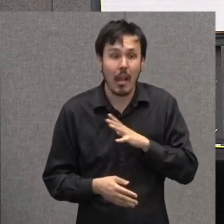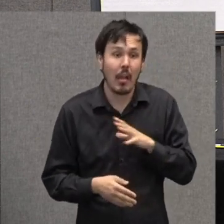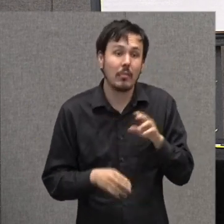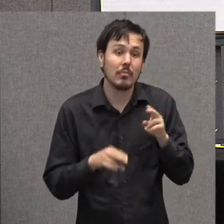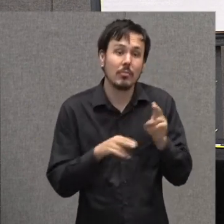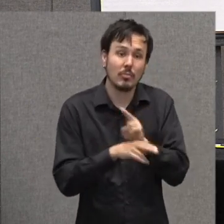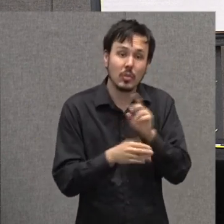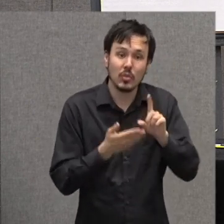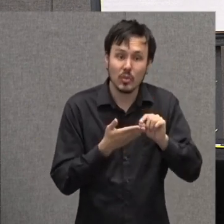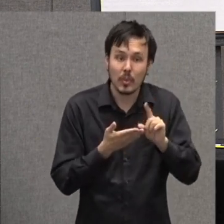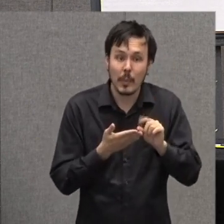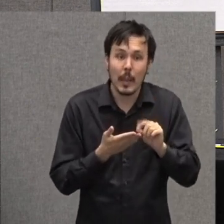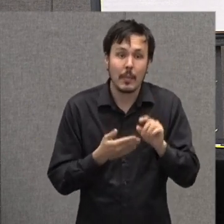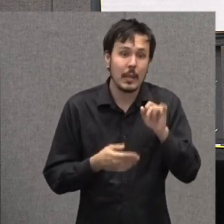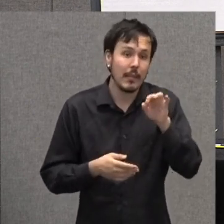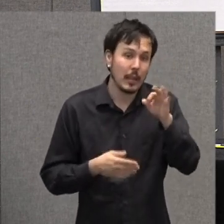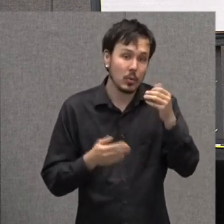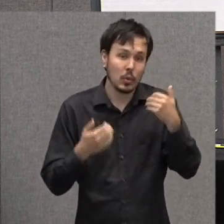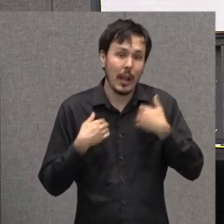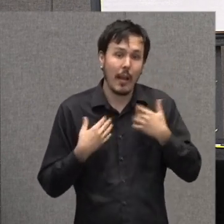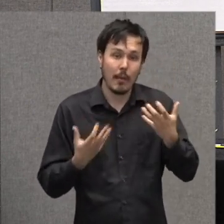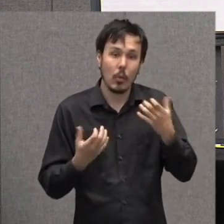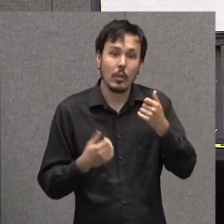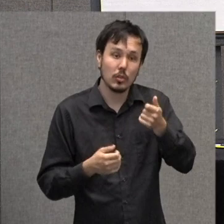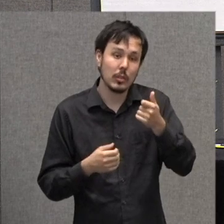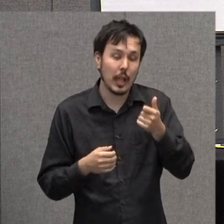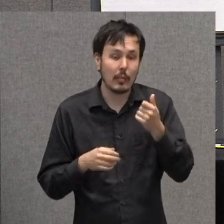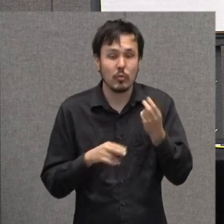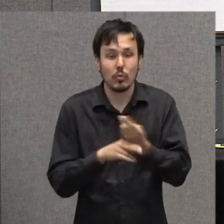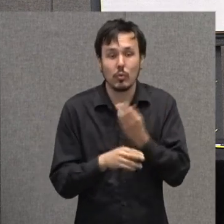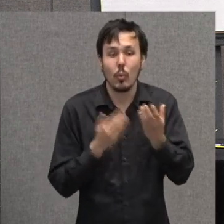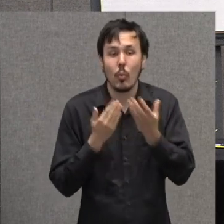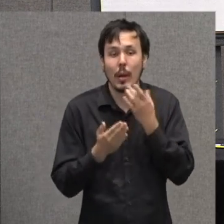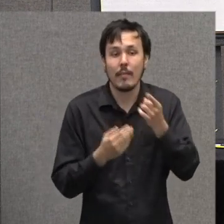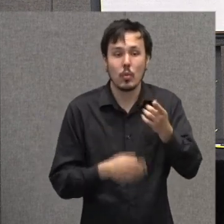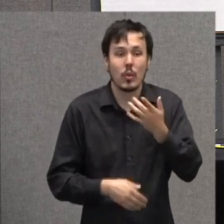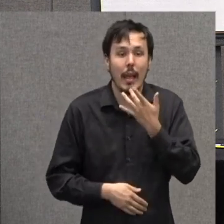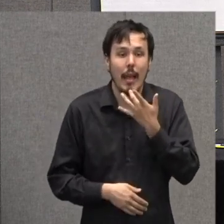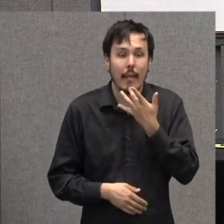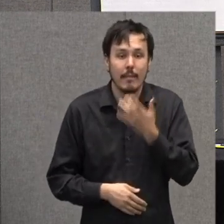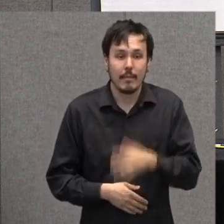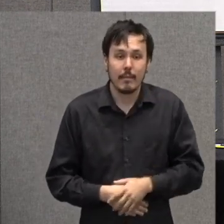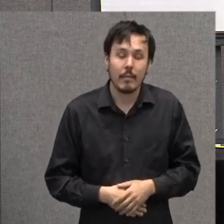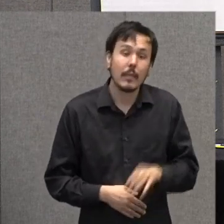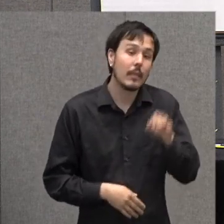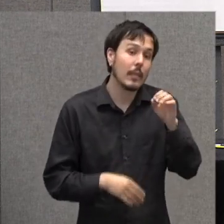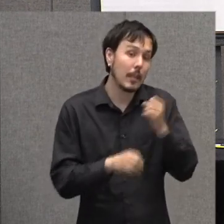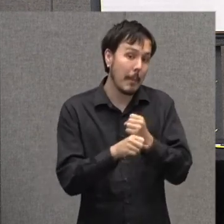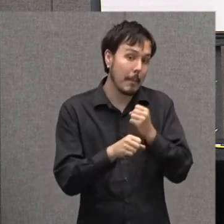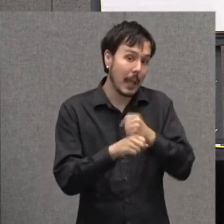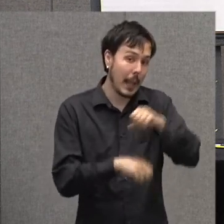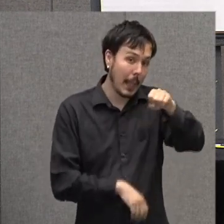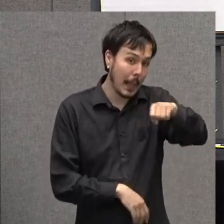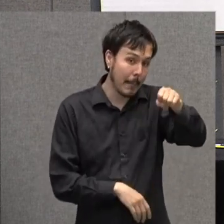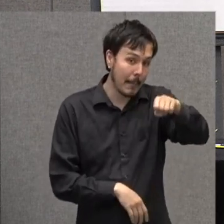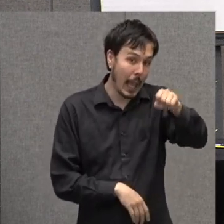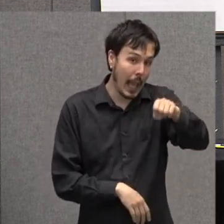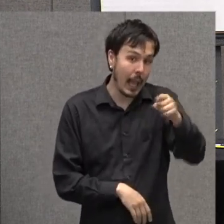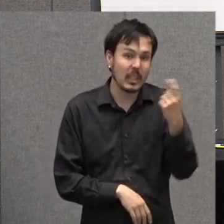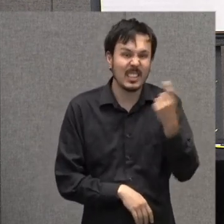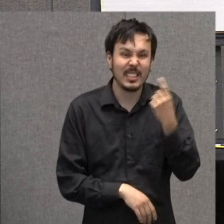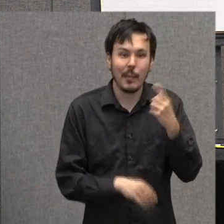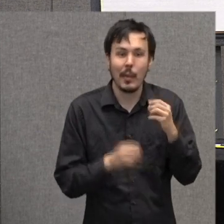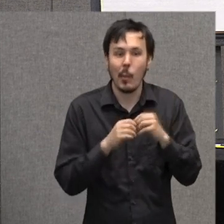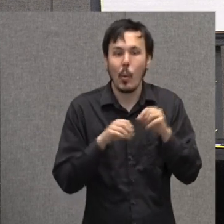newspaper too, if that's what you have. We want you working with what you have. So in order to make this bag into something